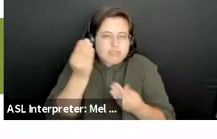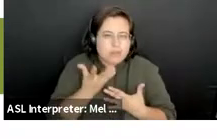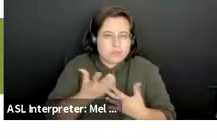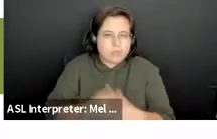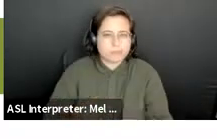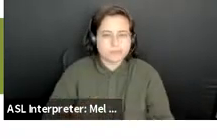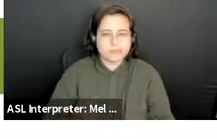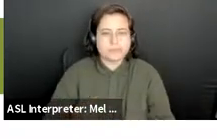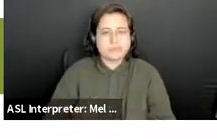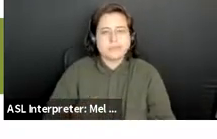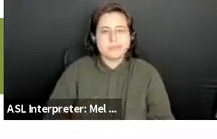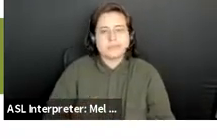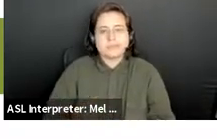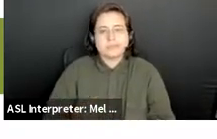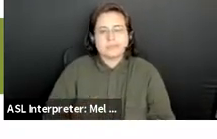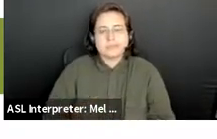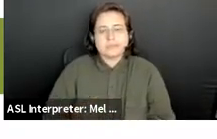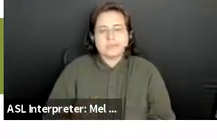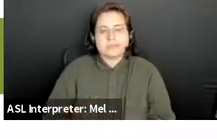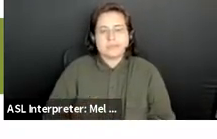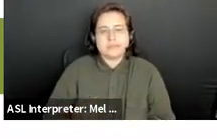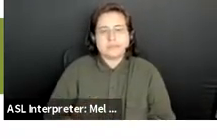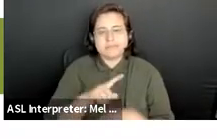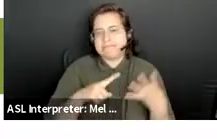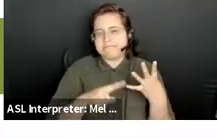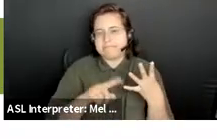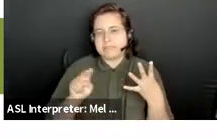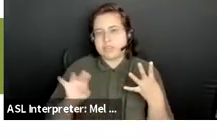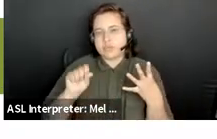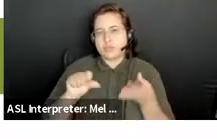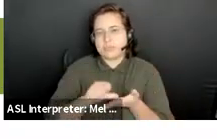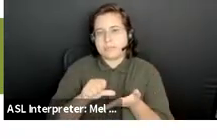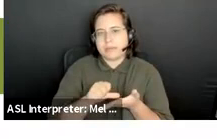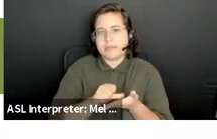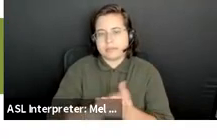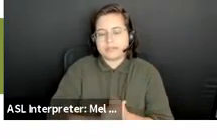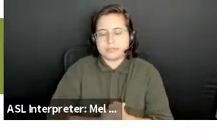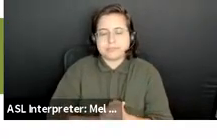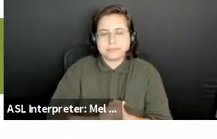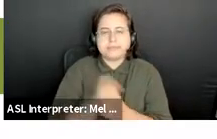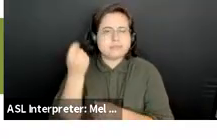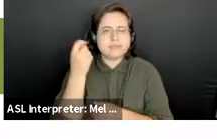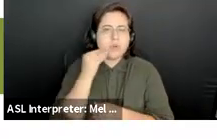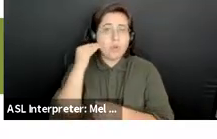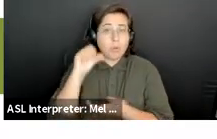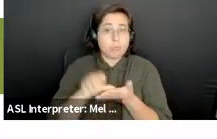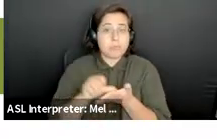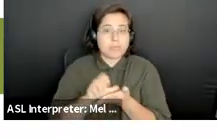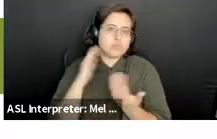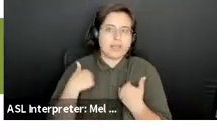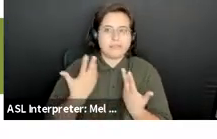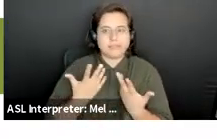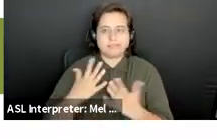This is that news page that I had mentioned as well, and you'll find that on the home page, there's always going to be the sort of top